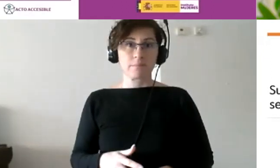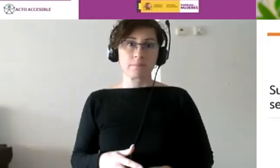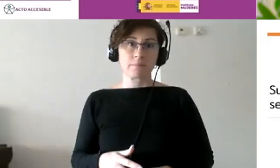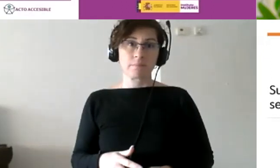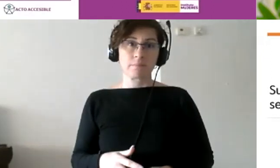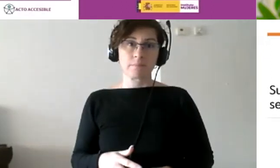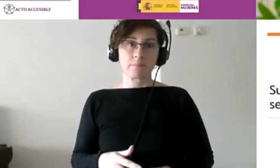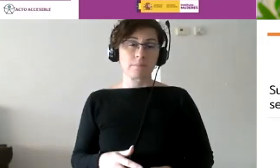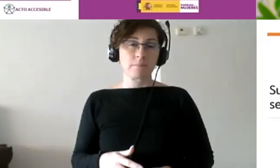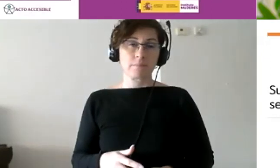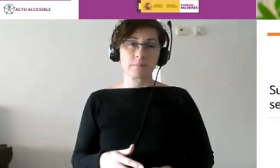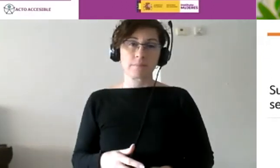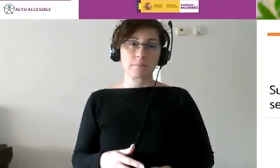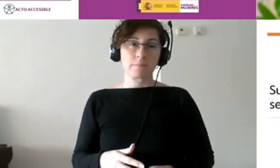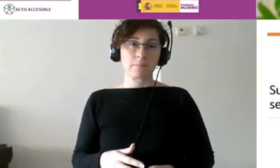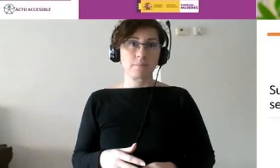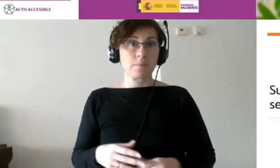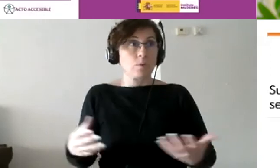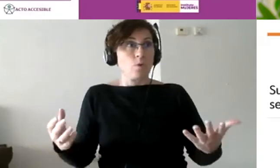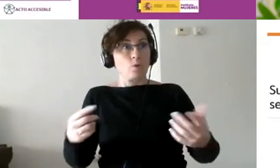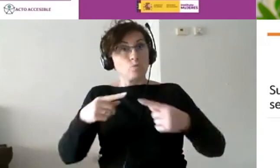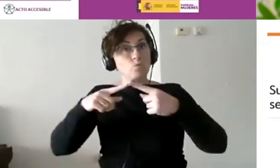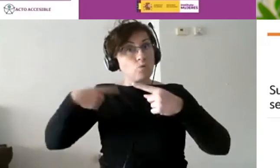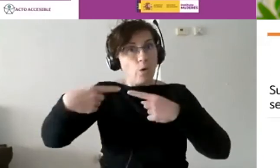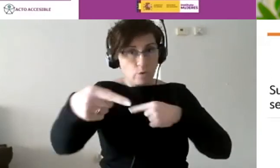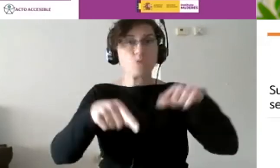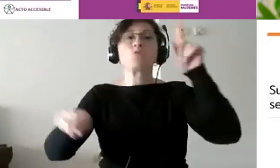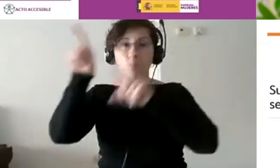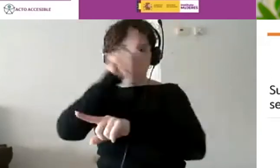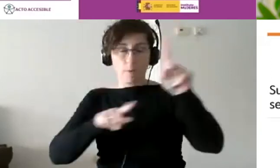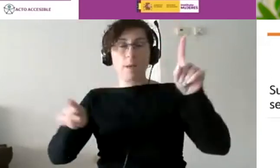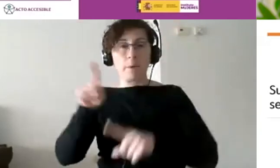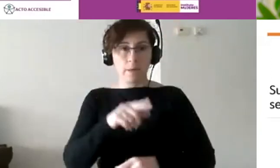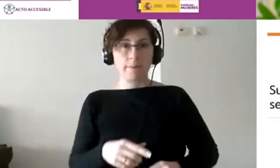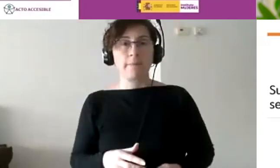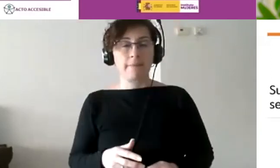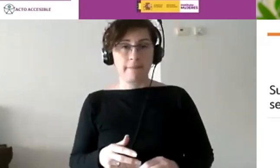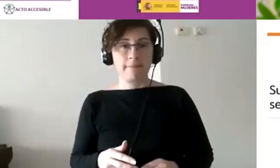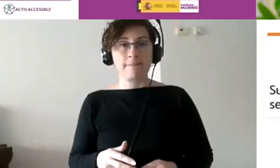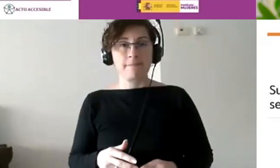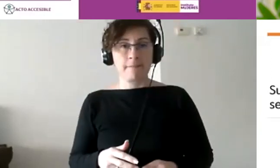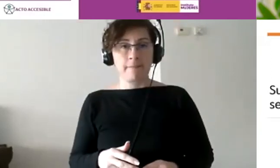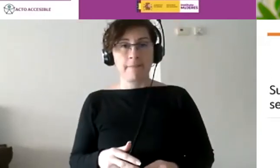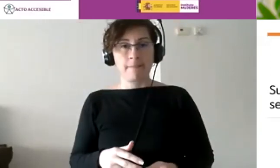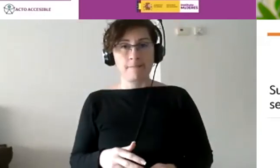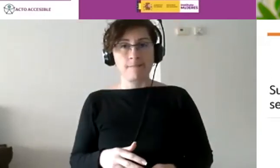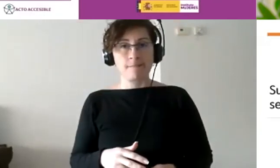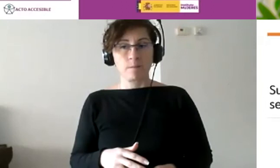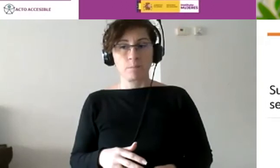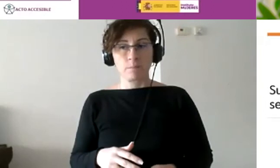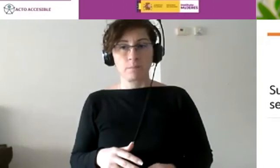problem. And even a registration. I don't know about other countries, but in my country,